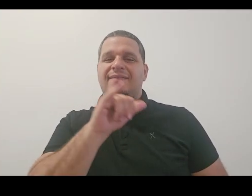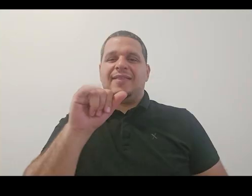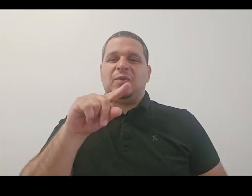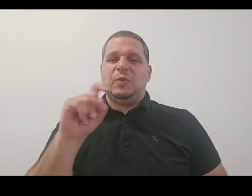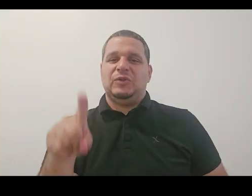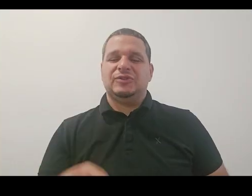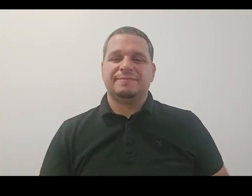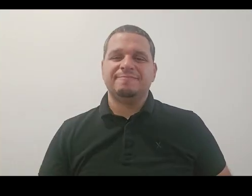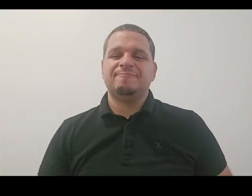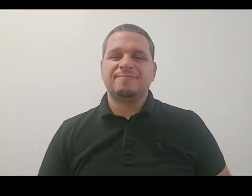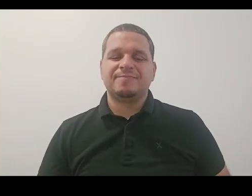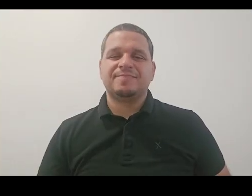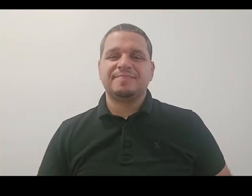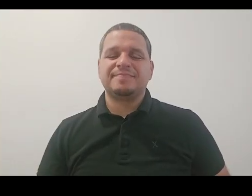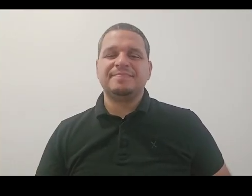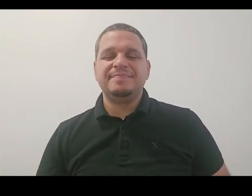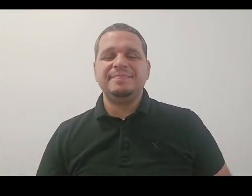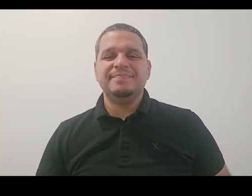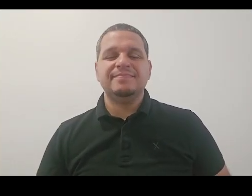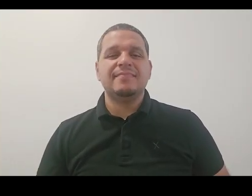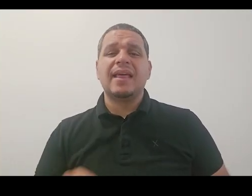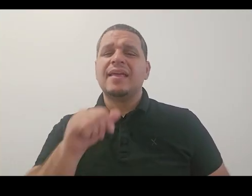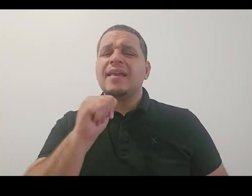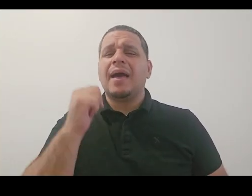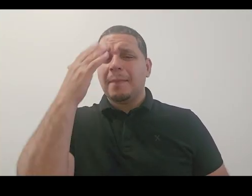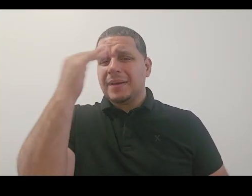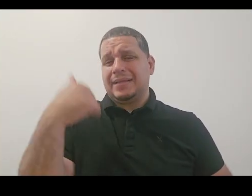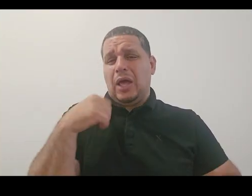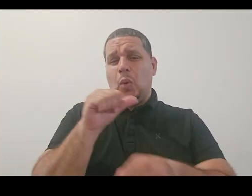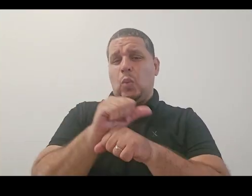Um, Not just because I work in assistive